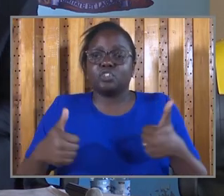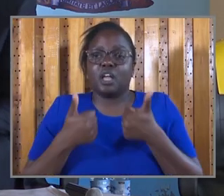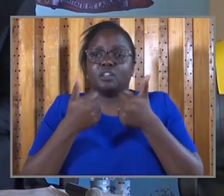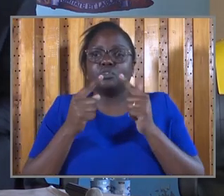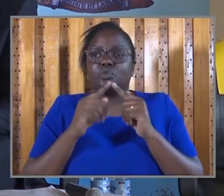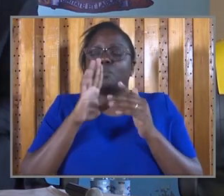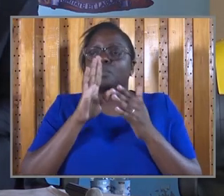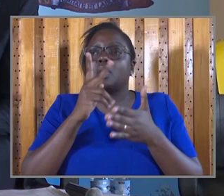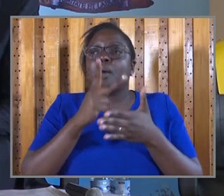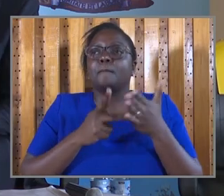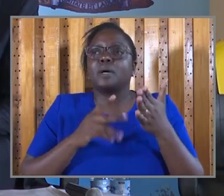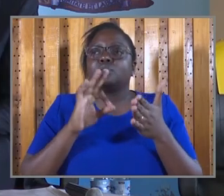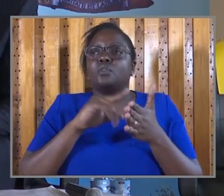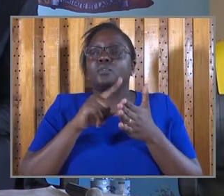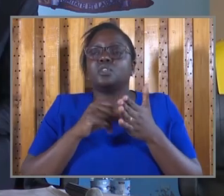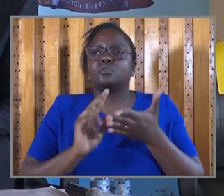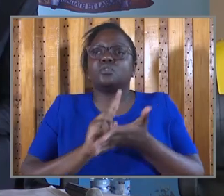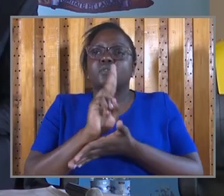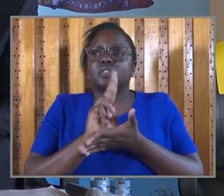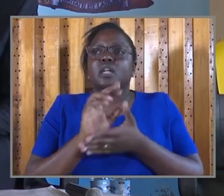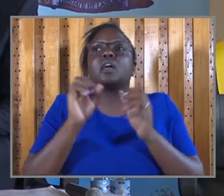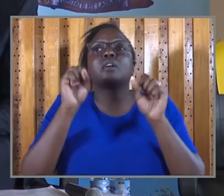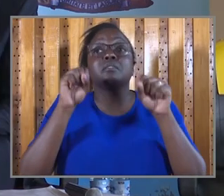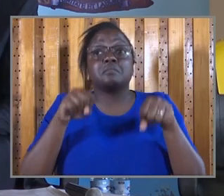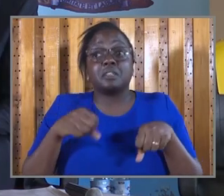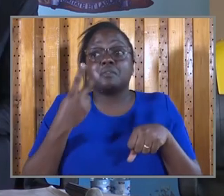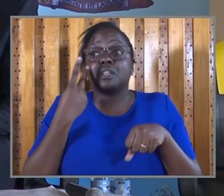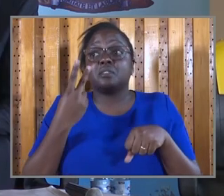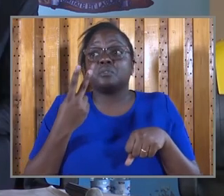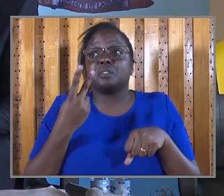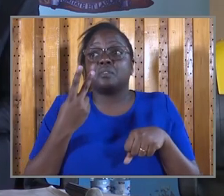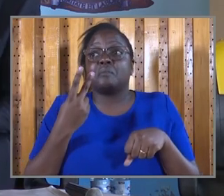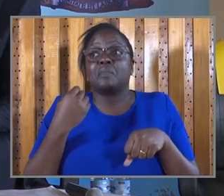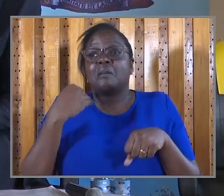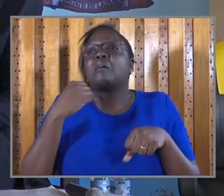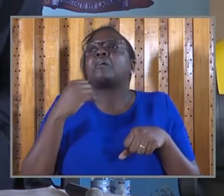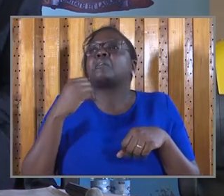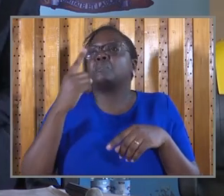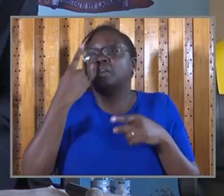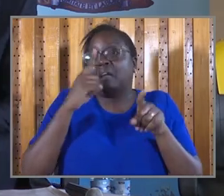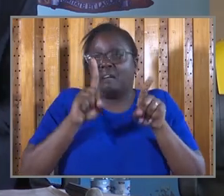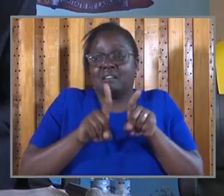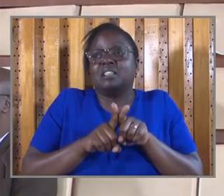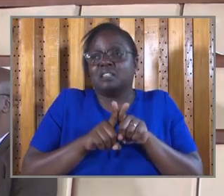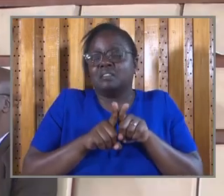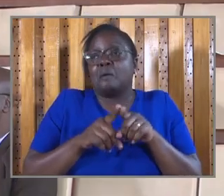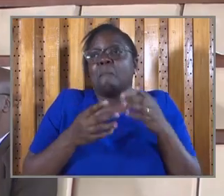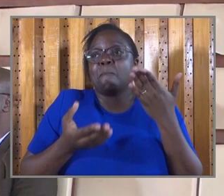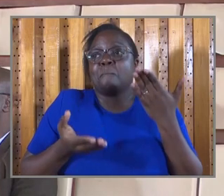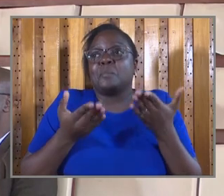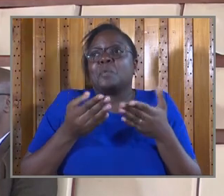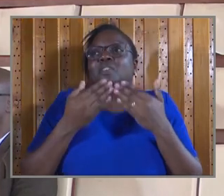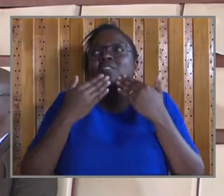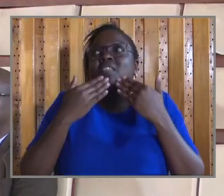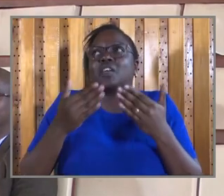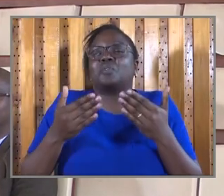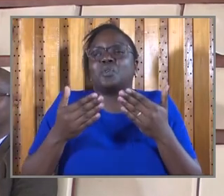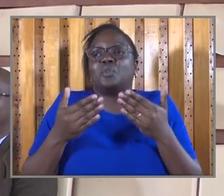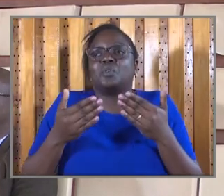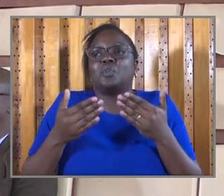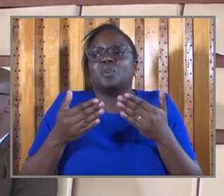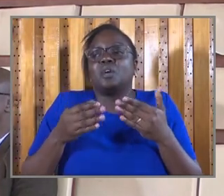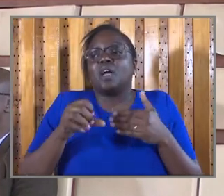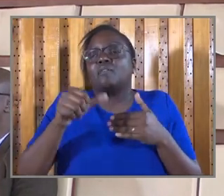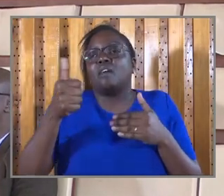parcel of this university, and I could see that he was blushing in agreement. So we are so thankful, and also the